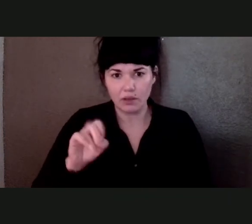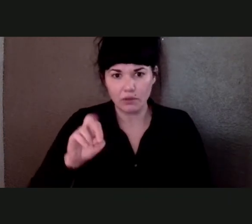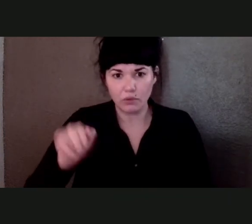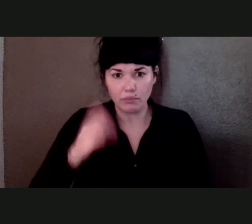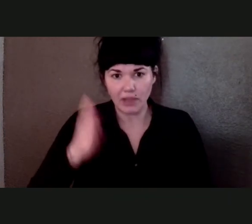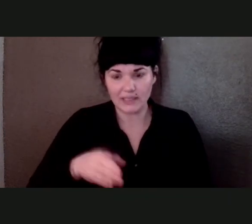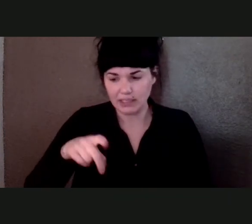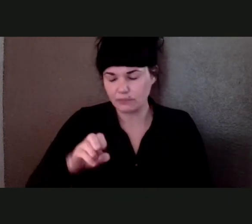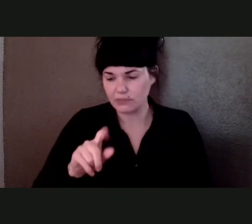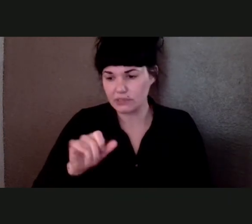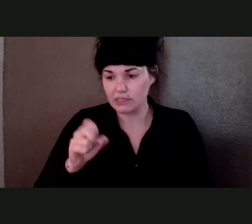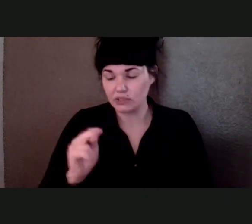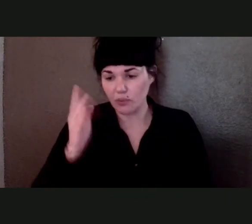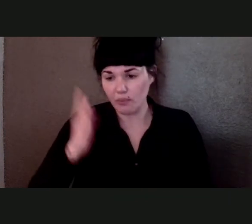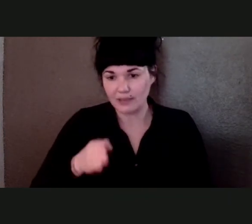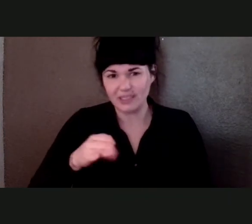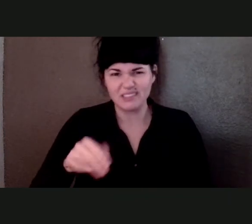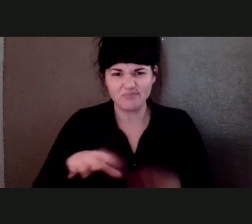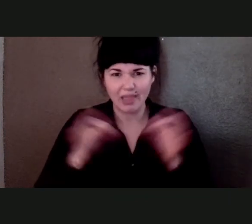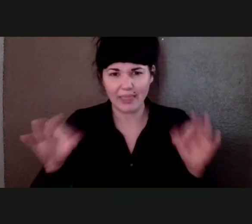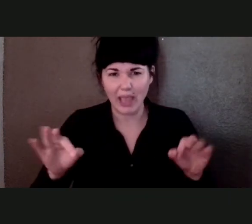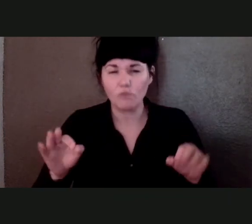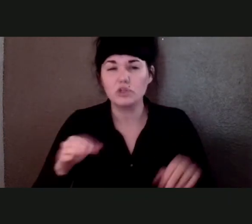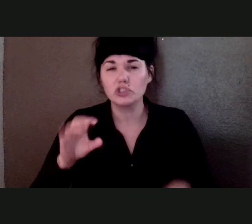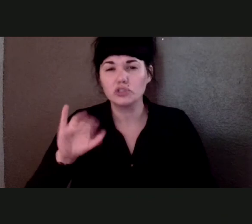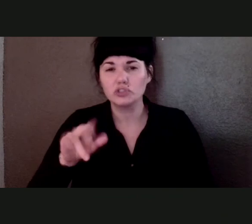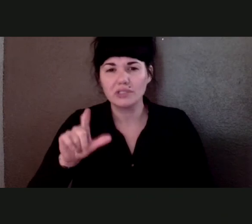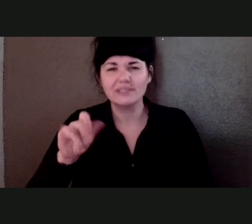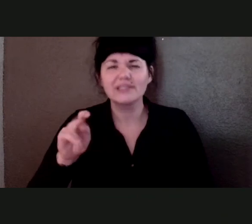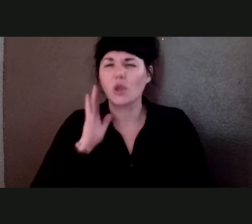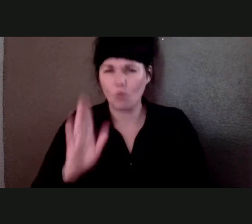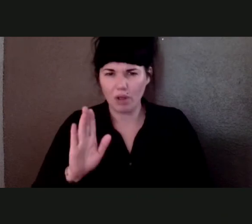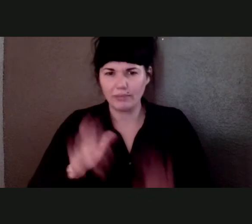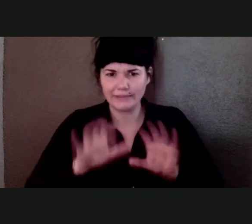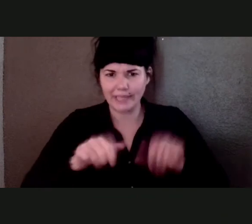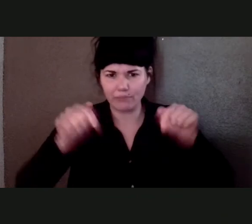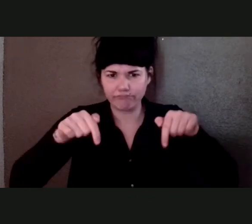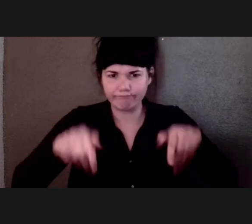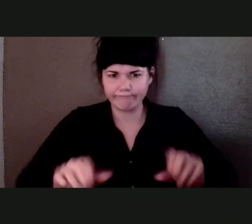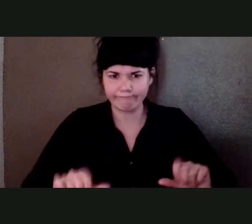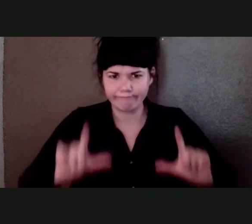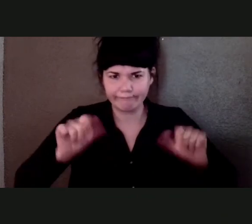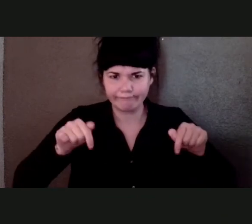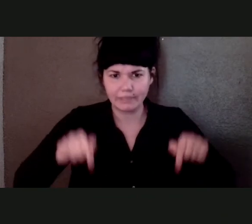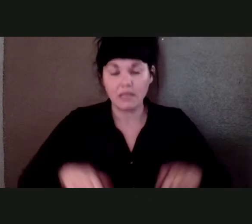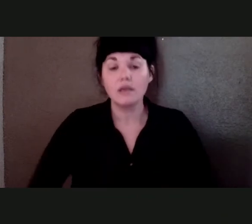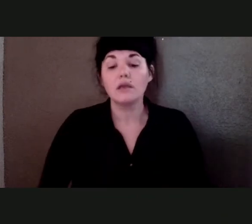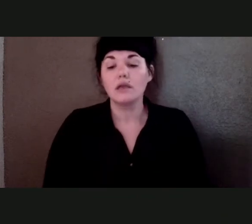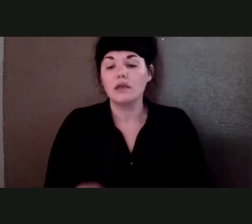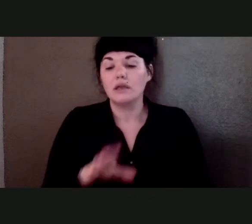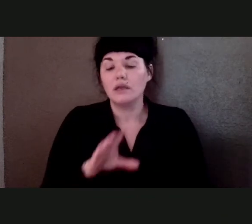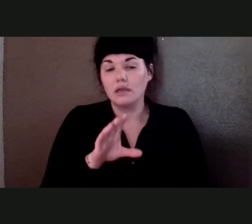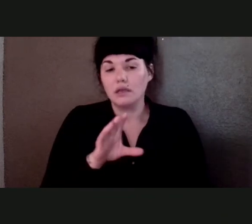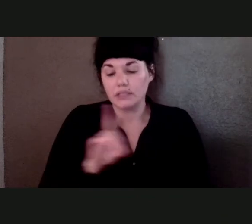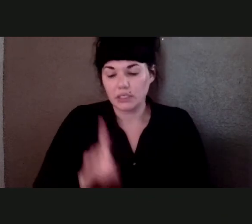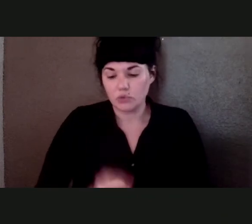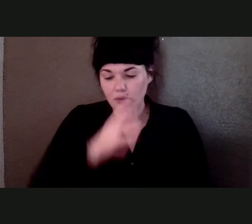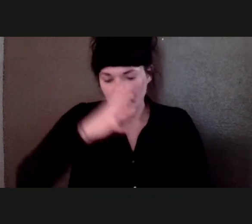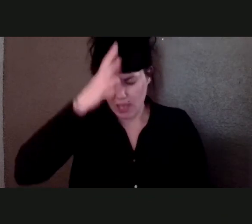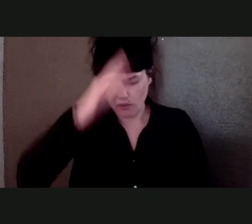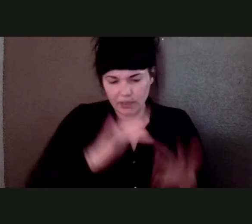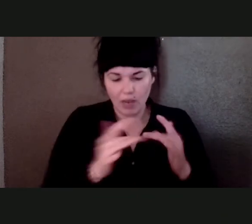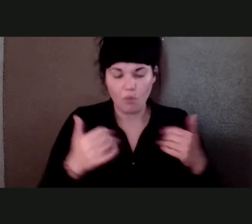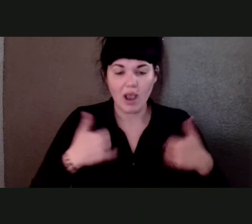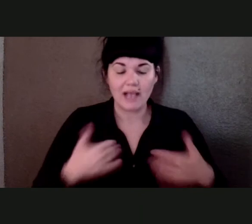actionnetwork.org/petitions/DPSCD language justice. And again, that will come up in the chat in just a moment. Detroit Parent Network has a Young Inventors Science and